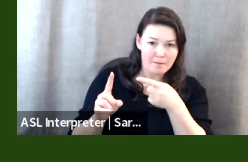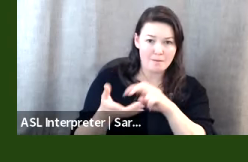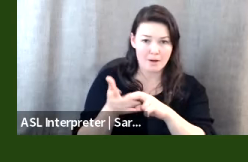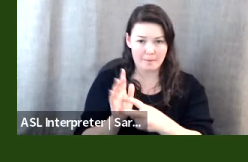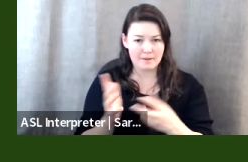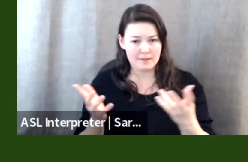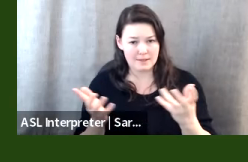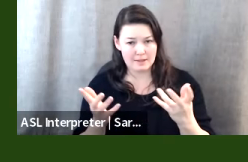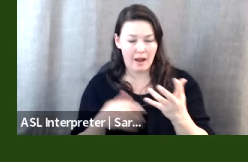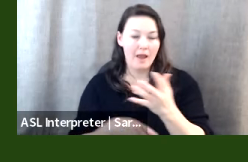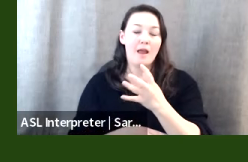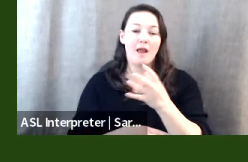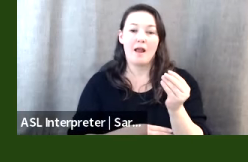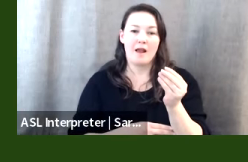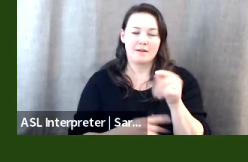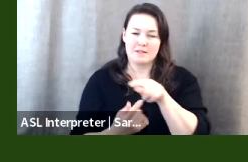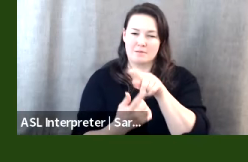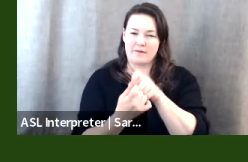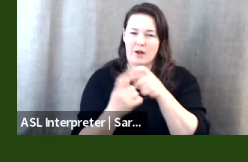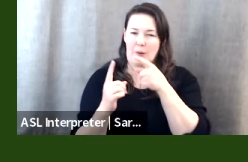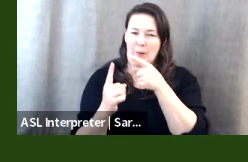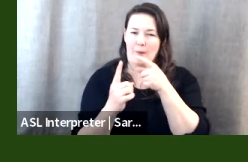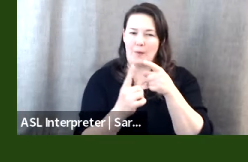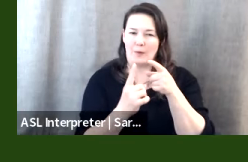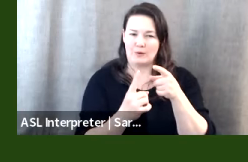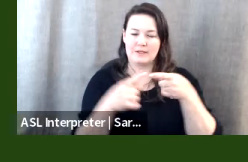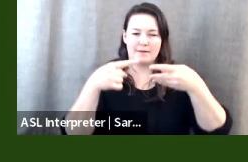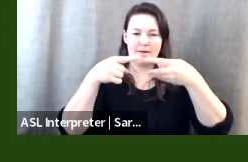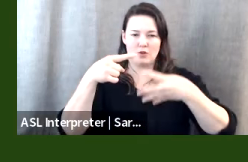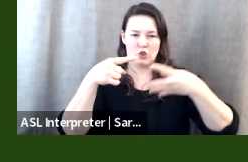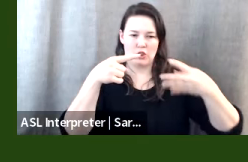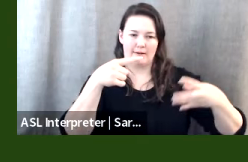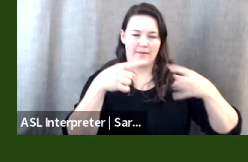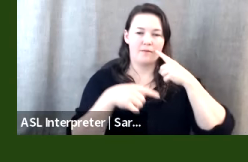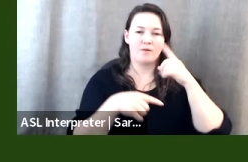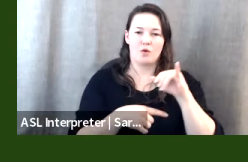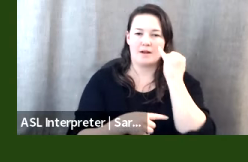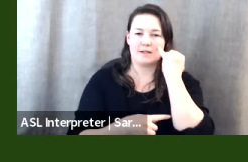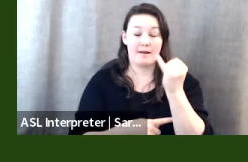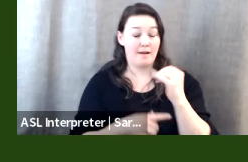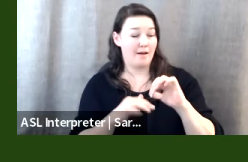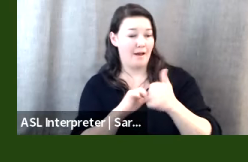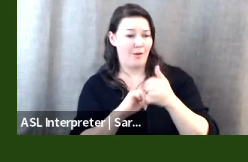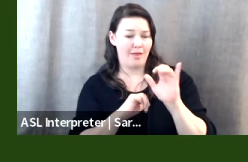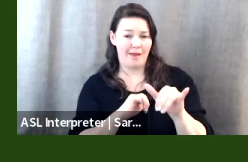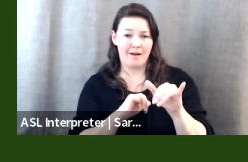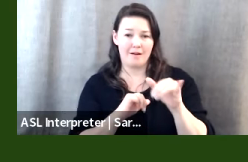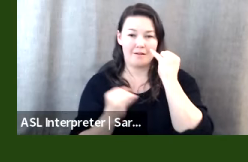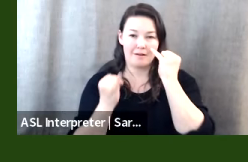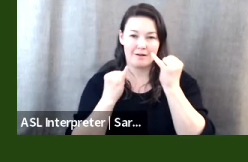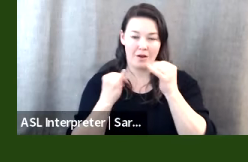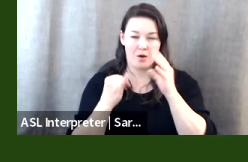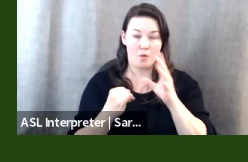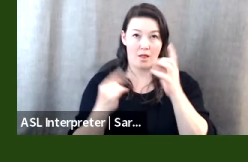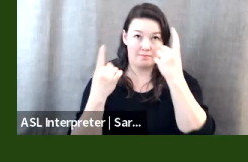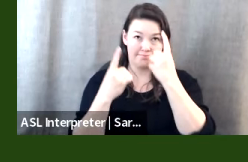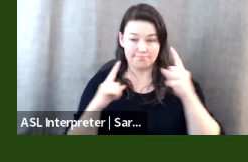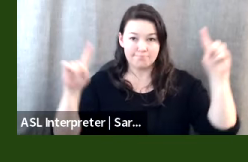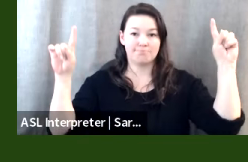give specific goals and objectives of that idea, and how will this idea reach equitable